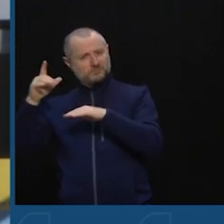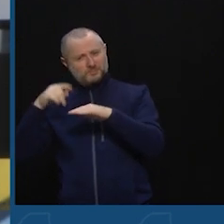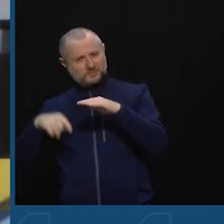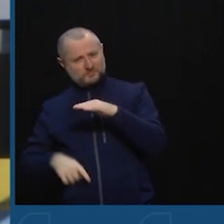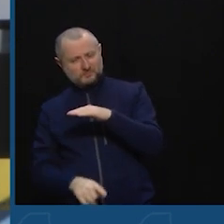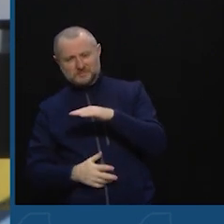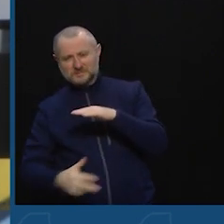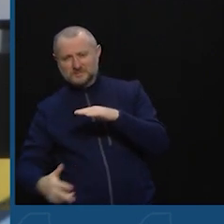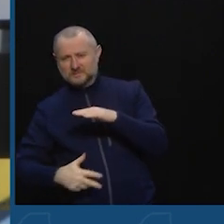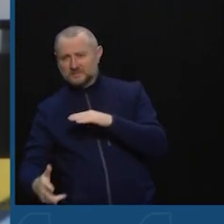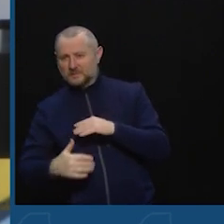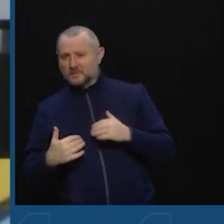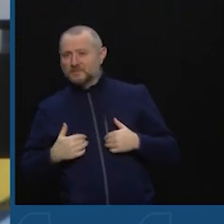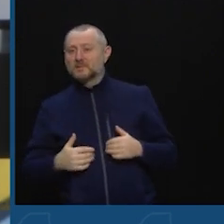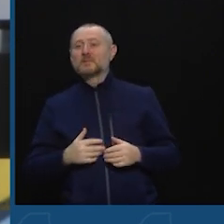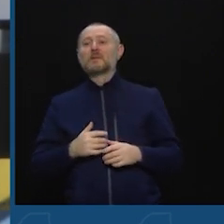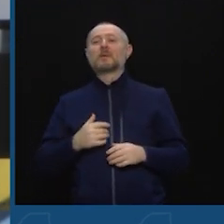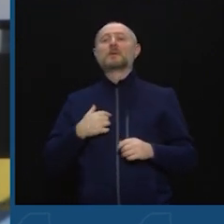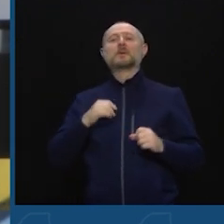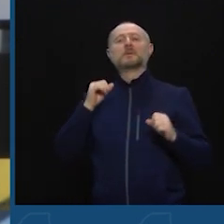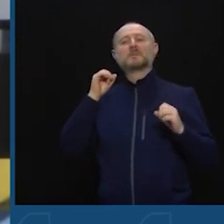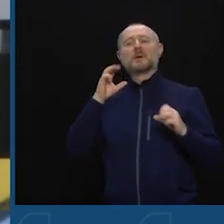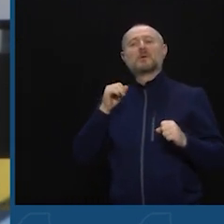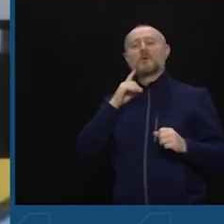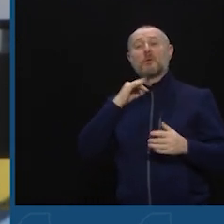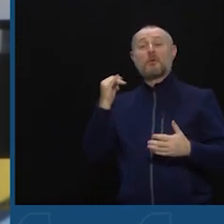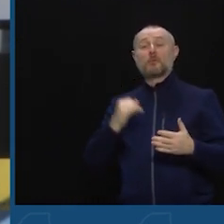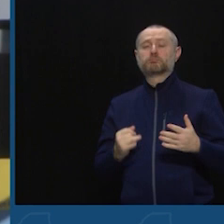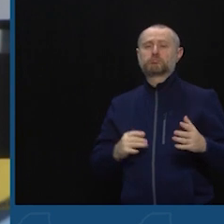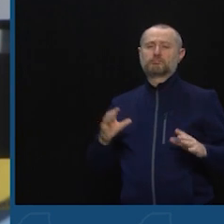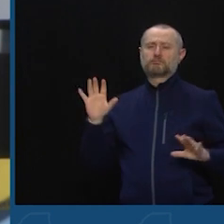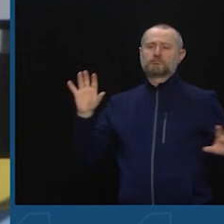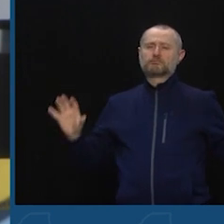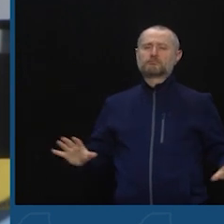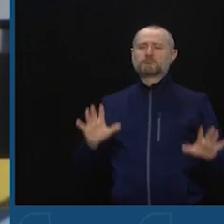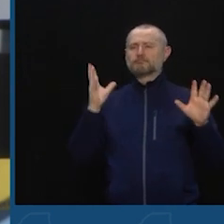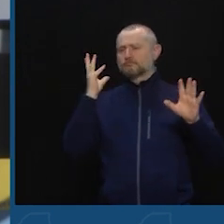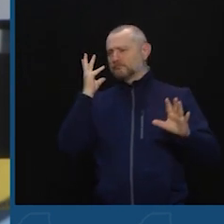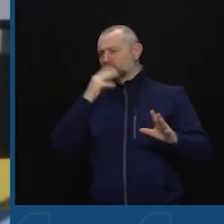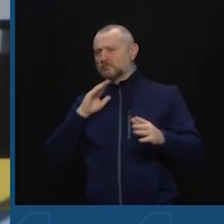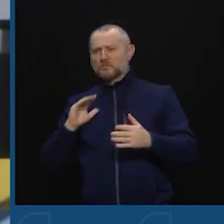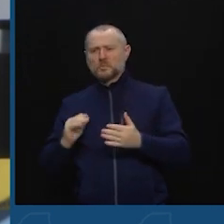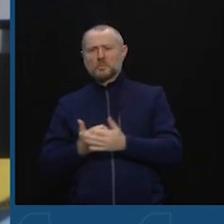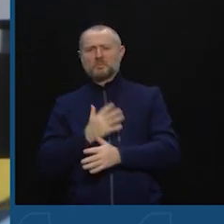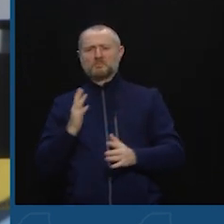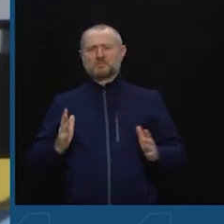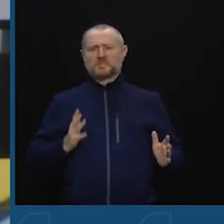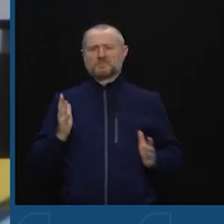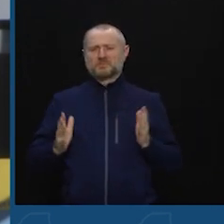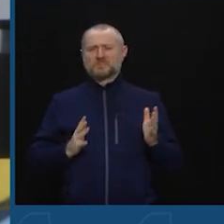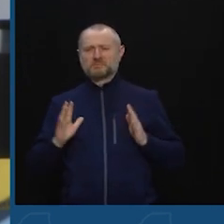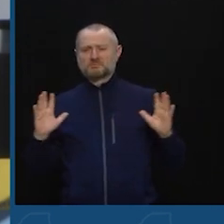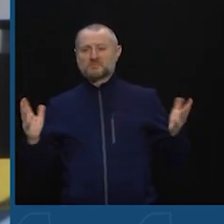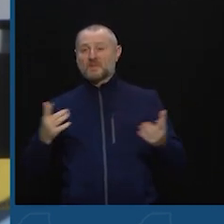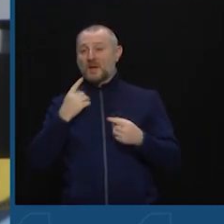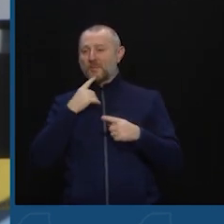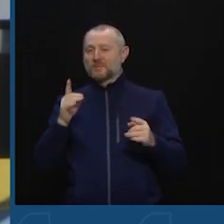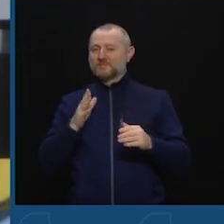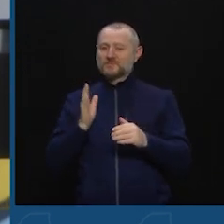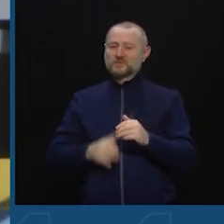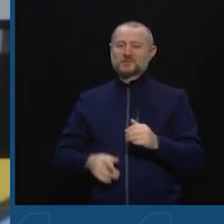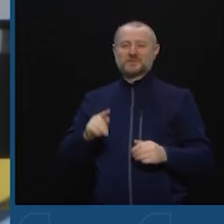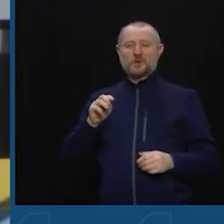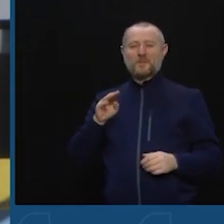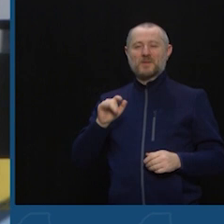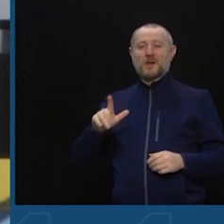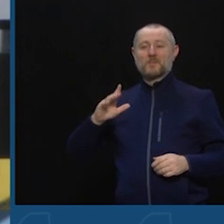taxis, and incredible, stunning art. I'm so looking forward to seeing the art and the modern amenities. We're also announcing the completion of LaGuardia Terminal B's Western